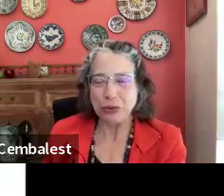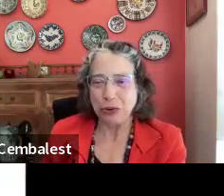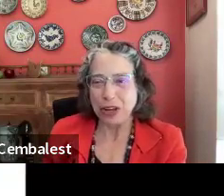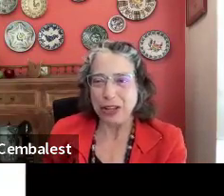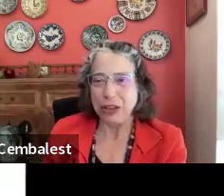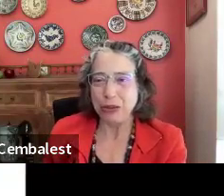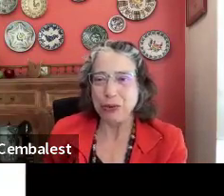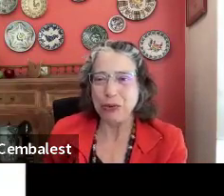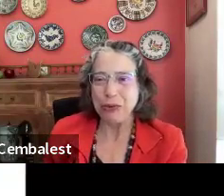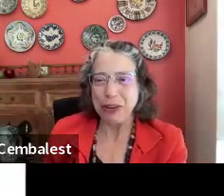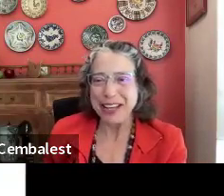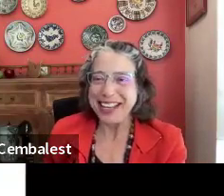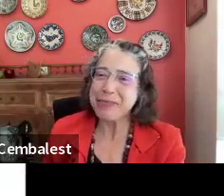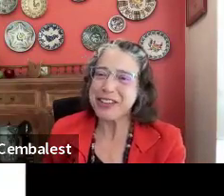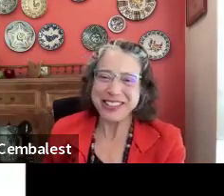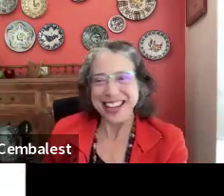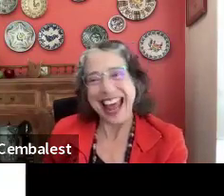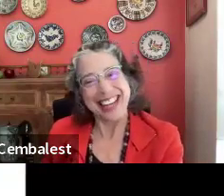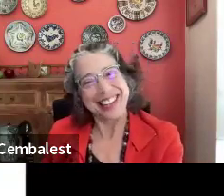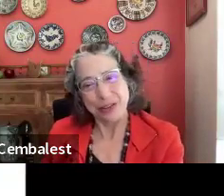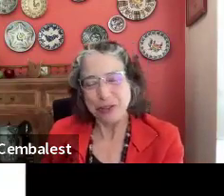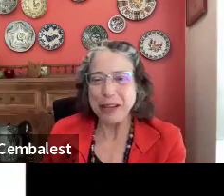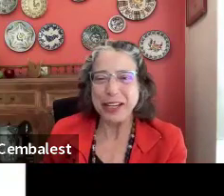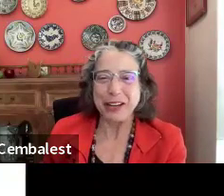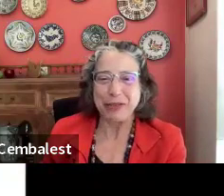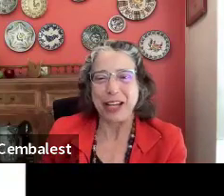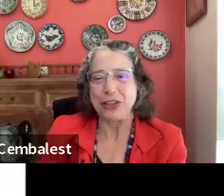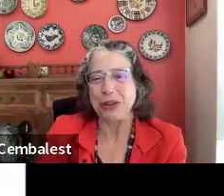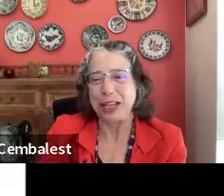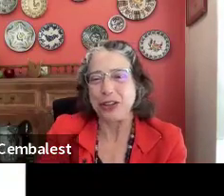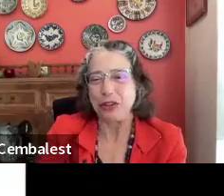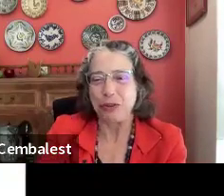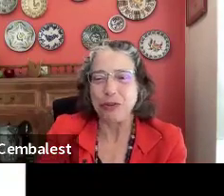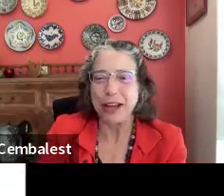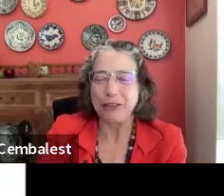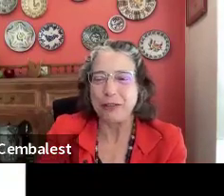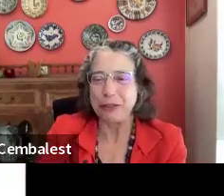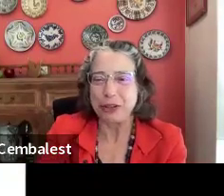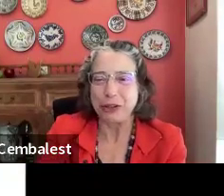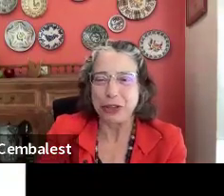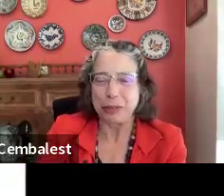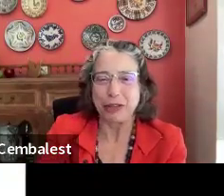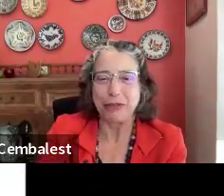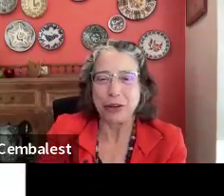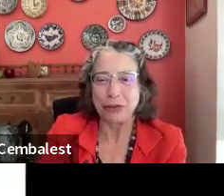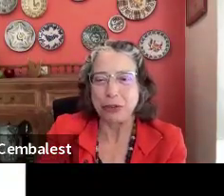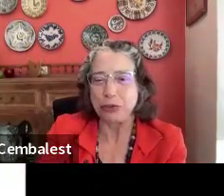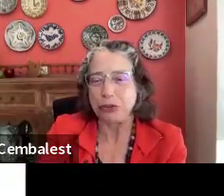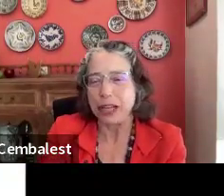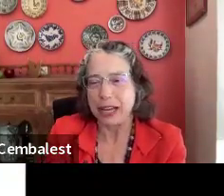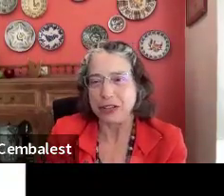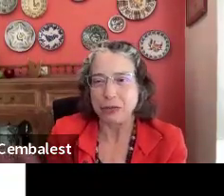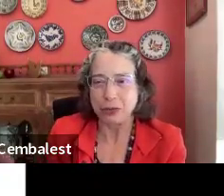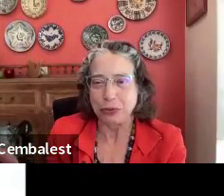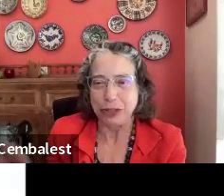my story through images and social media, right? So I get the new profile photo with the big phone,